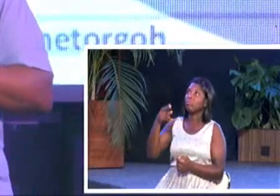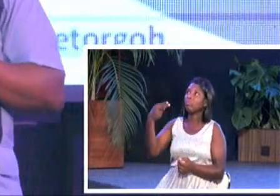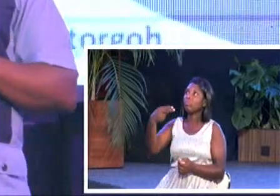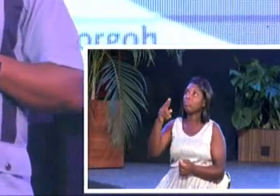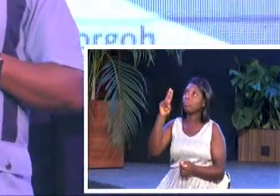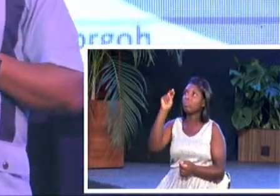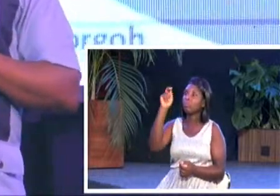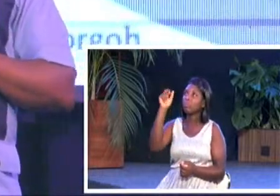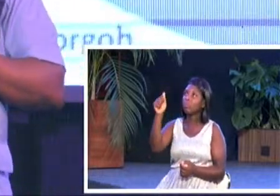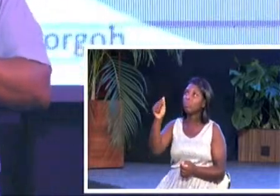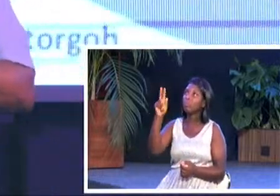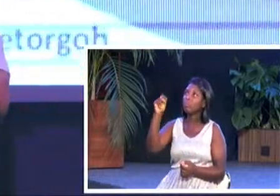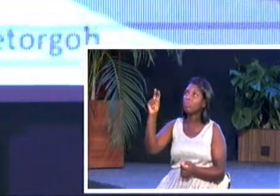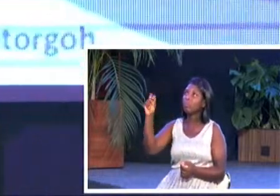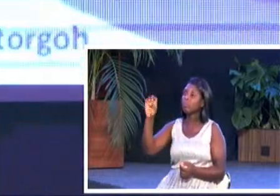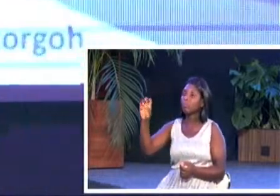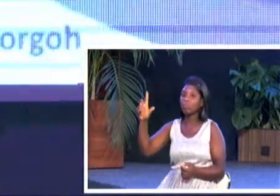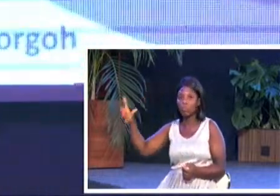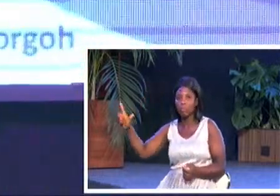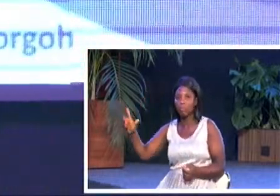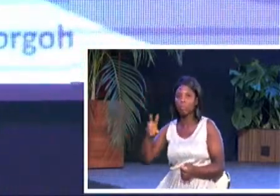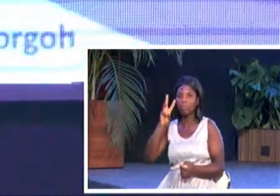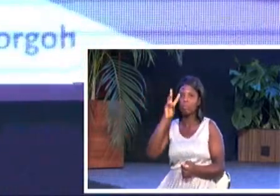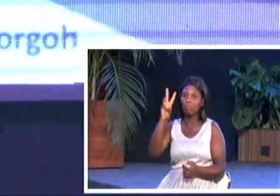favorite, websites,